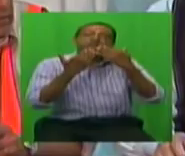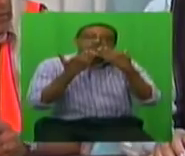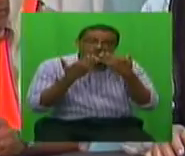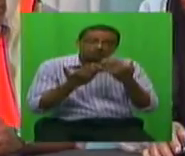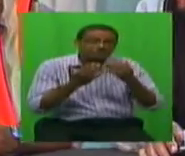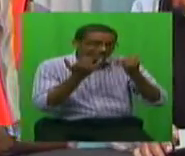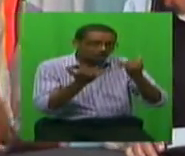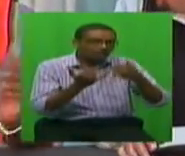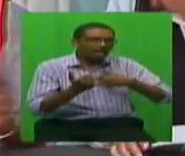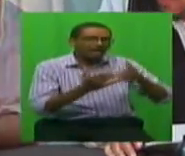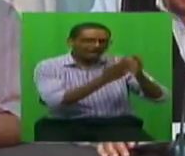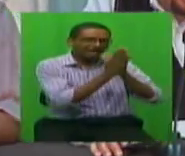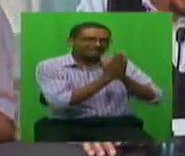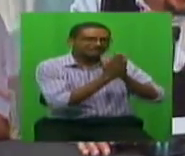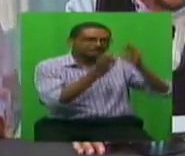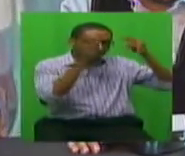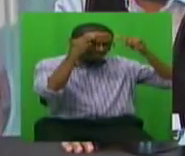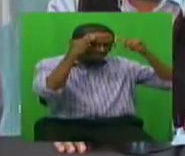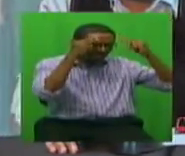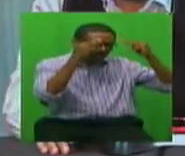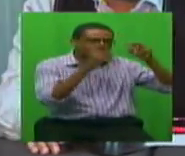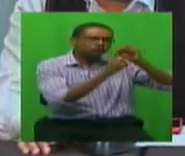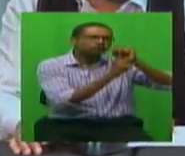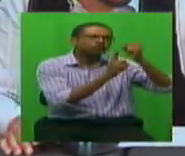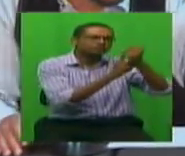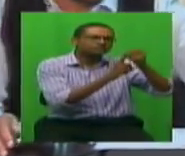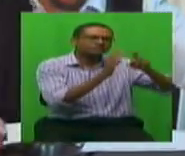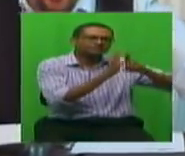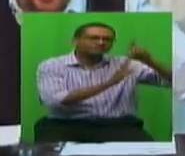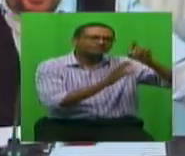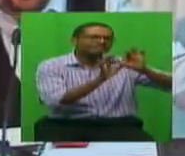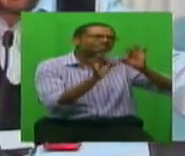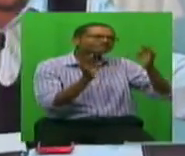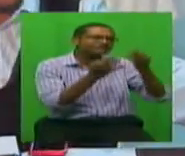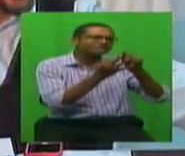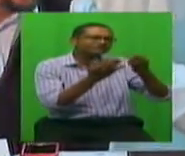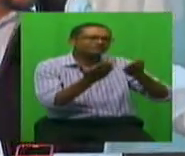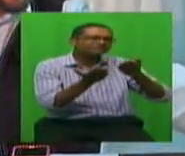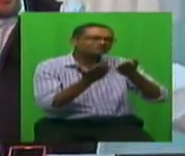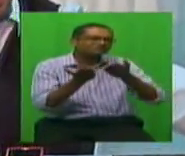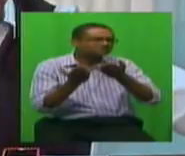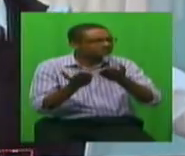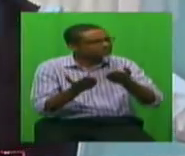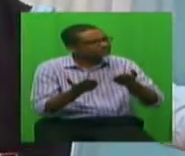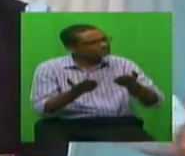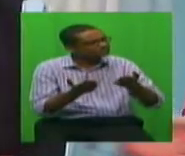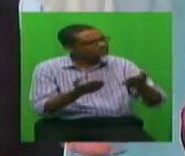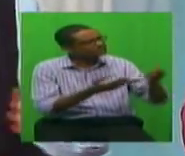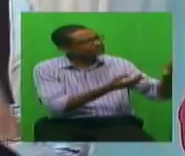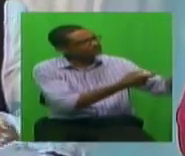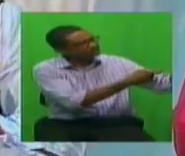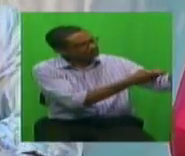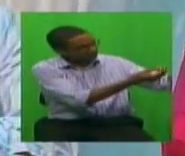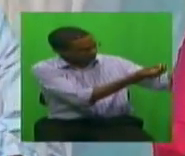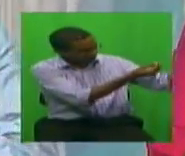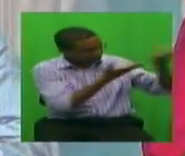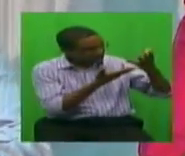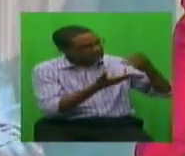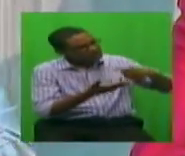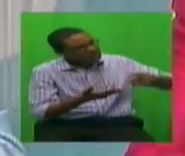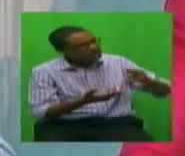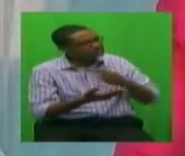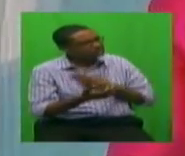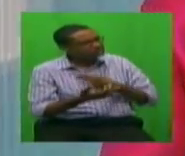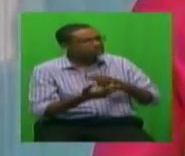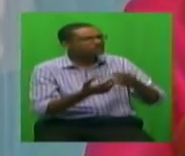Development and Family Services just to give us once again the information with respect to the